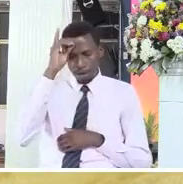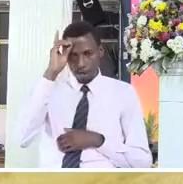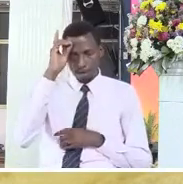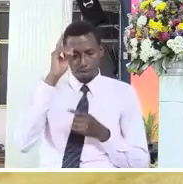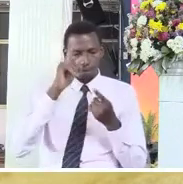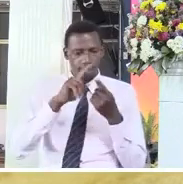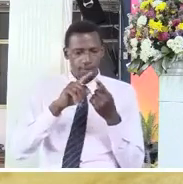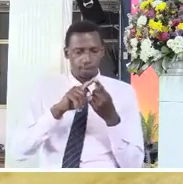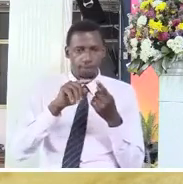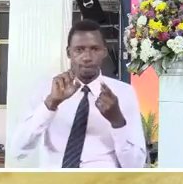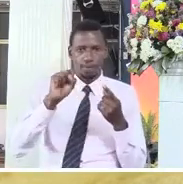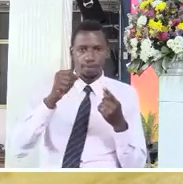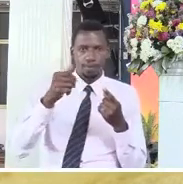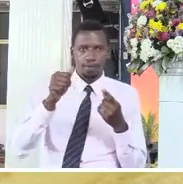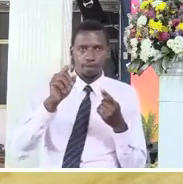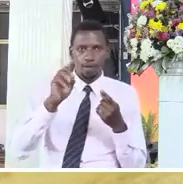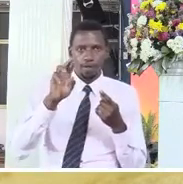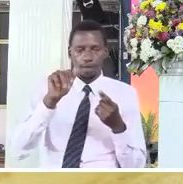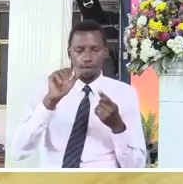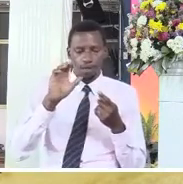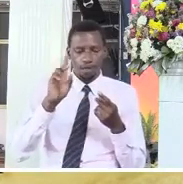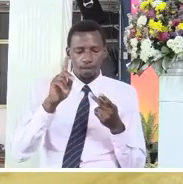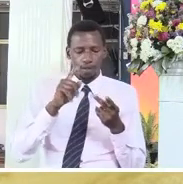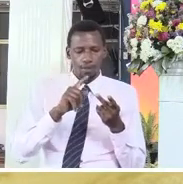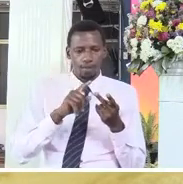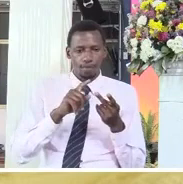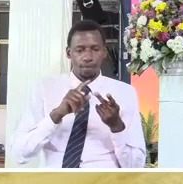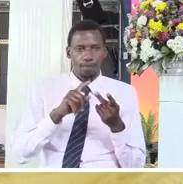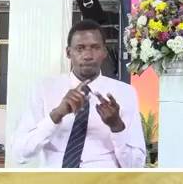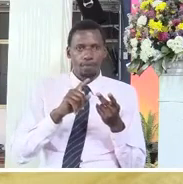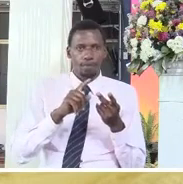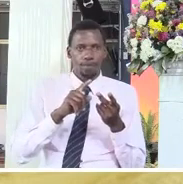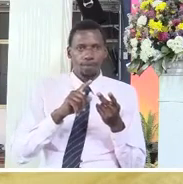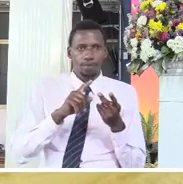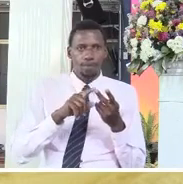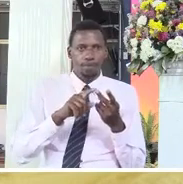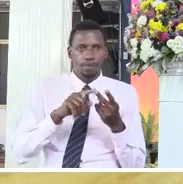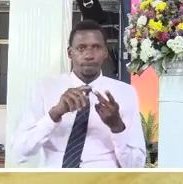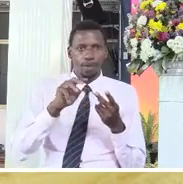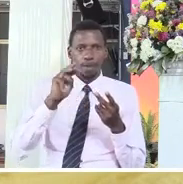Shadrach, Meshach, and Abednego, it's actually Mishael.